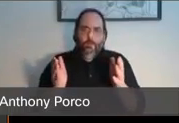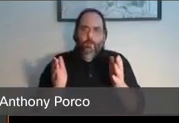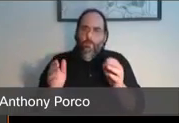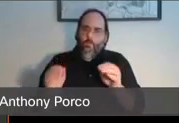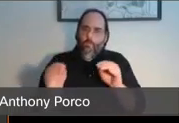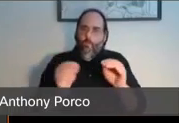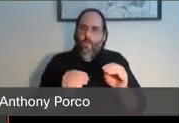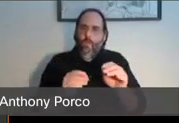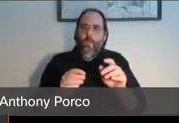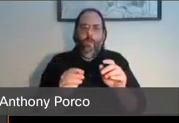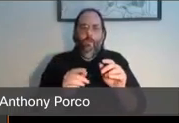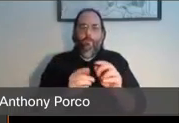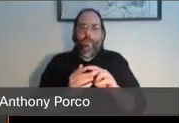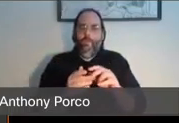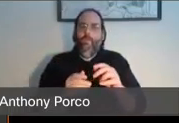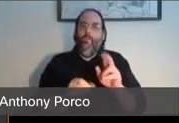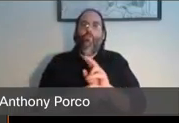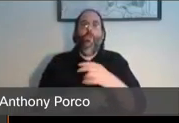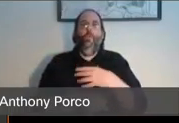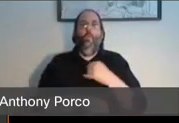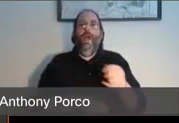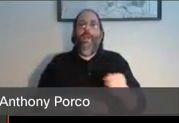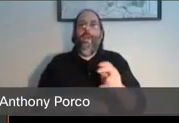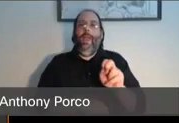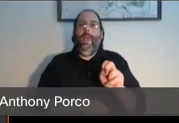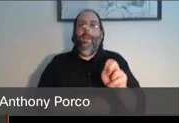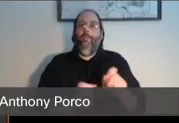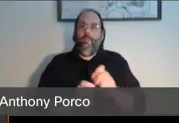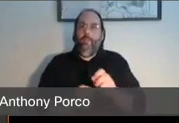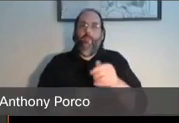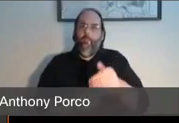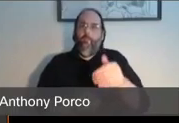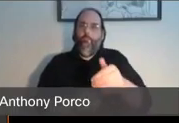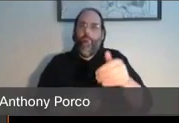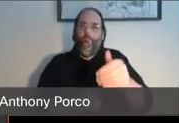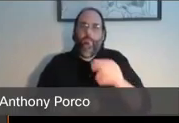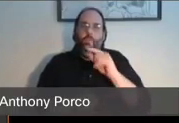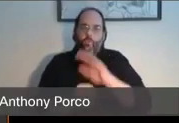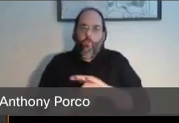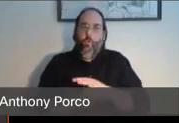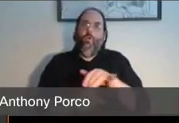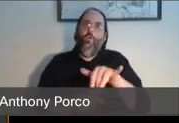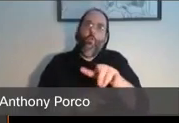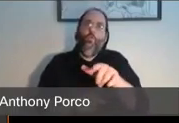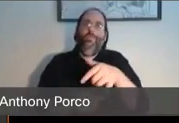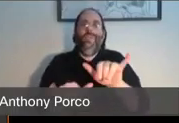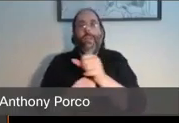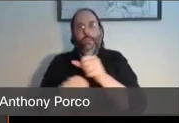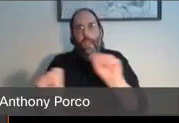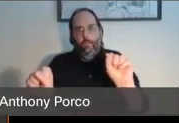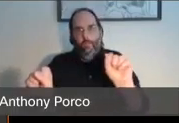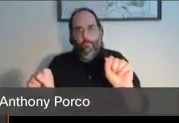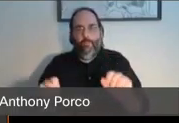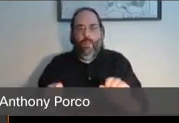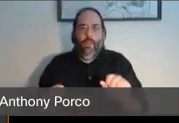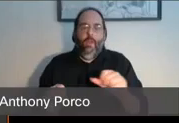it involves walking with a white cane and a certain rhythm to make sure you keep yourself safe. And we've